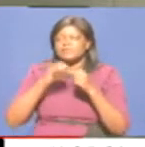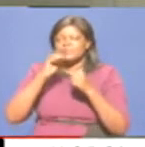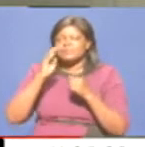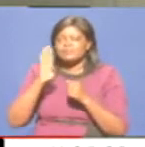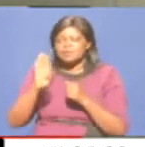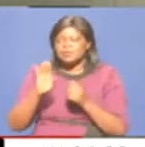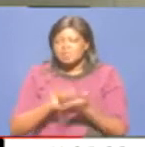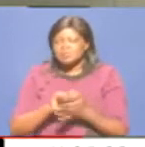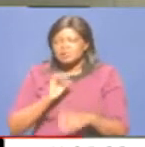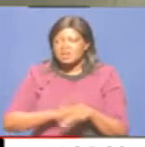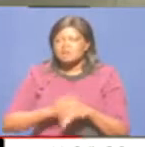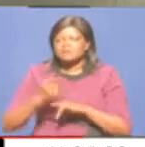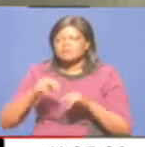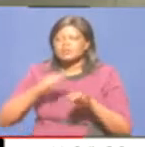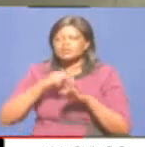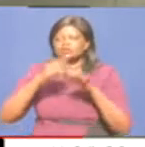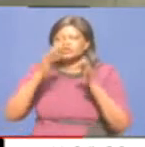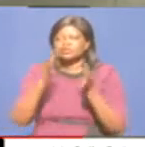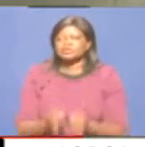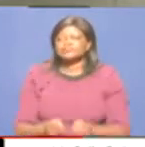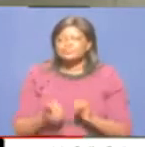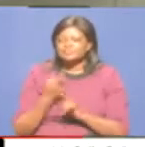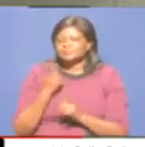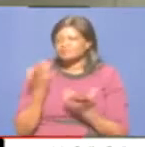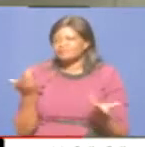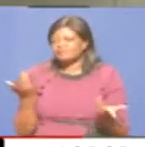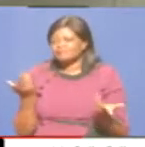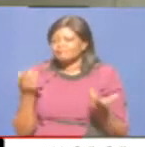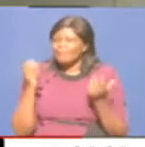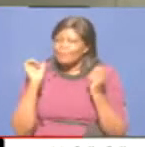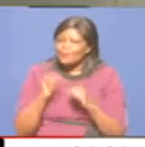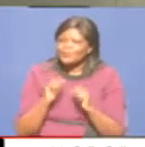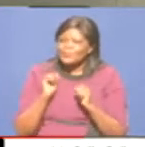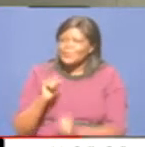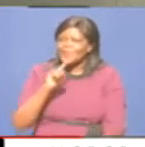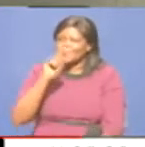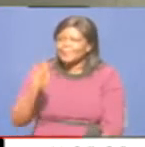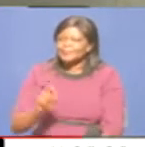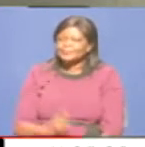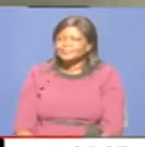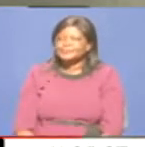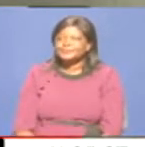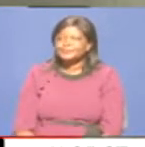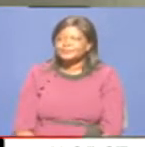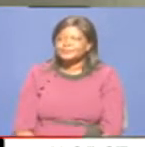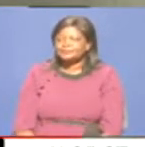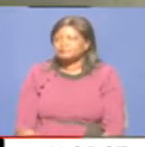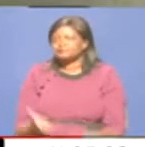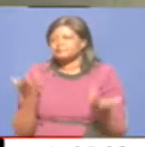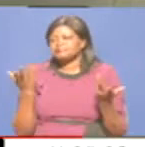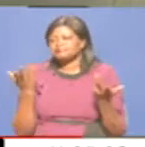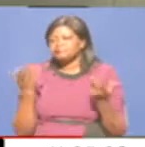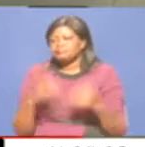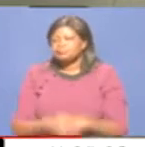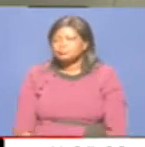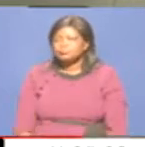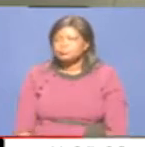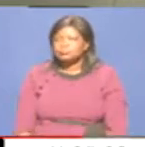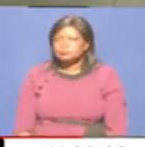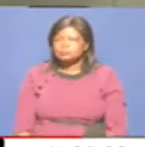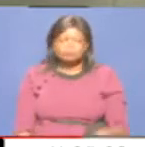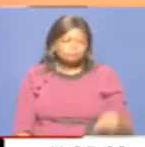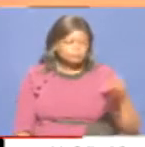receive from the National Treasury. First, is it workable and practical for that matter?